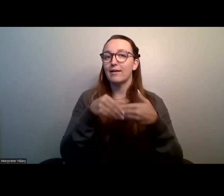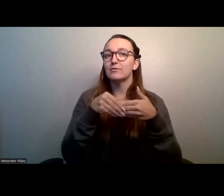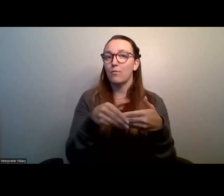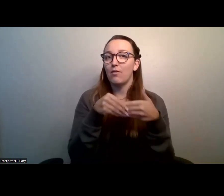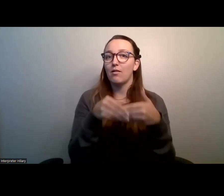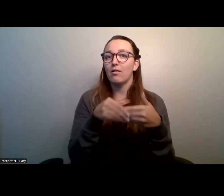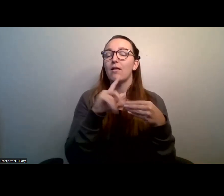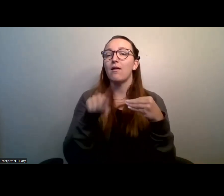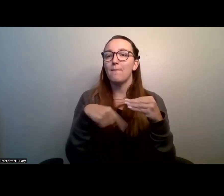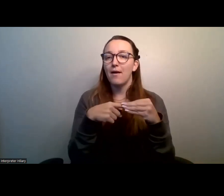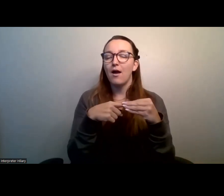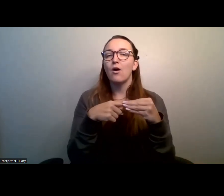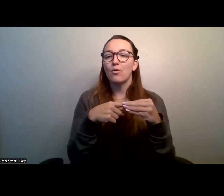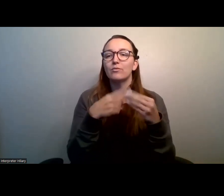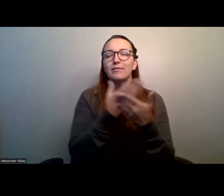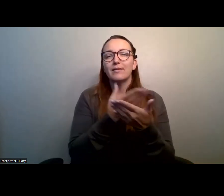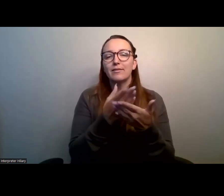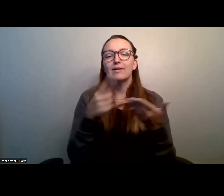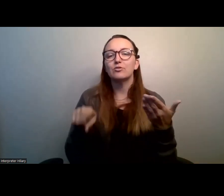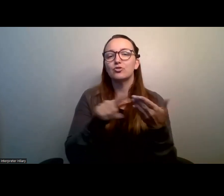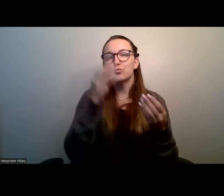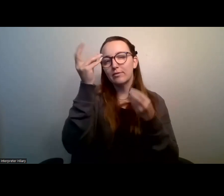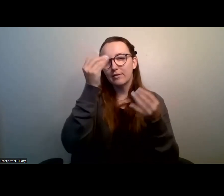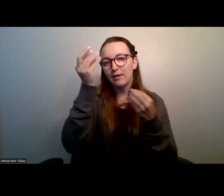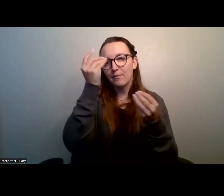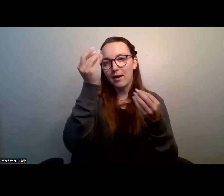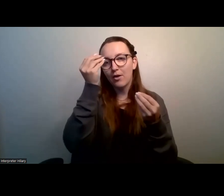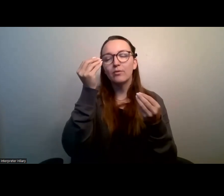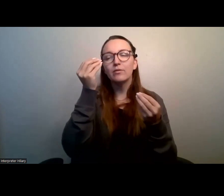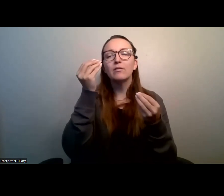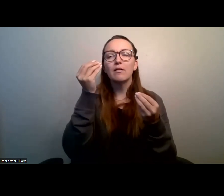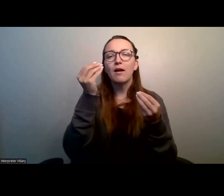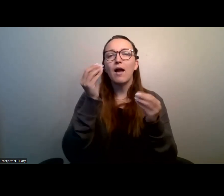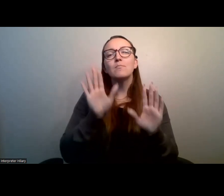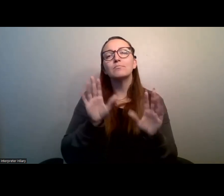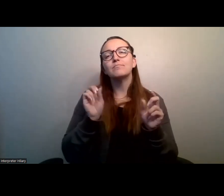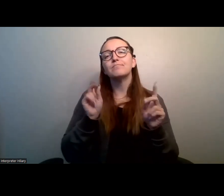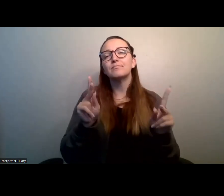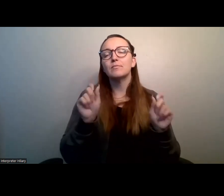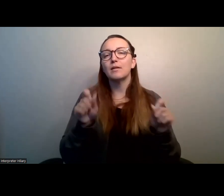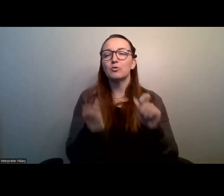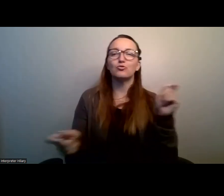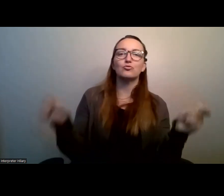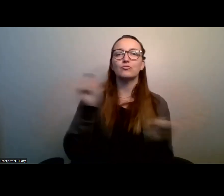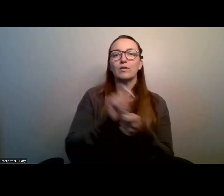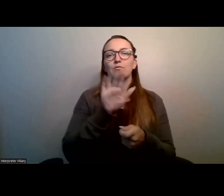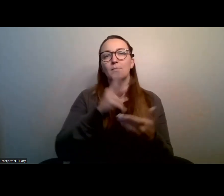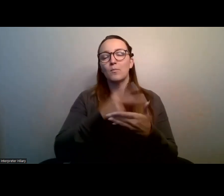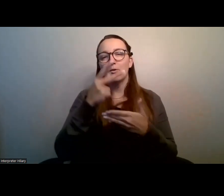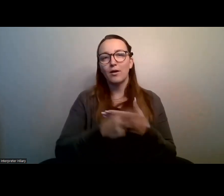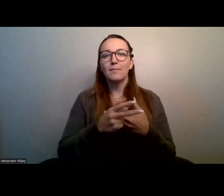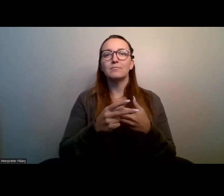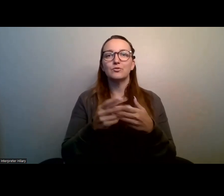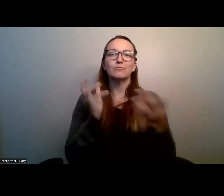about what you think about, and be okay with transforming your program into things that we